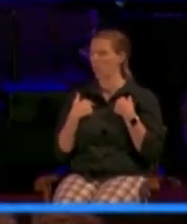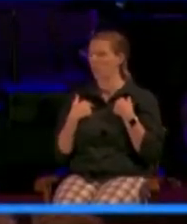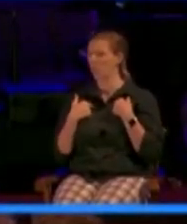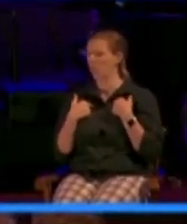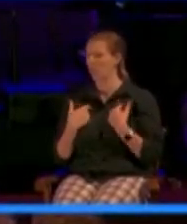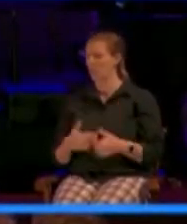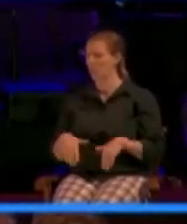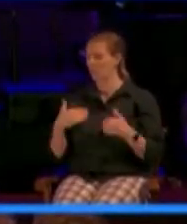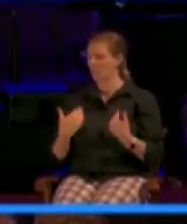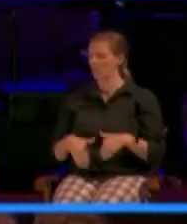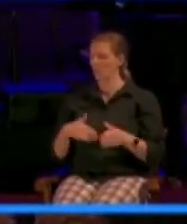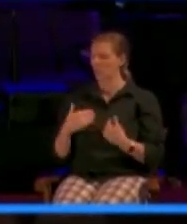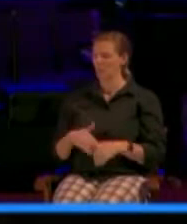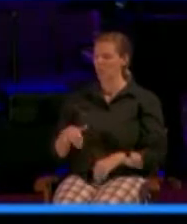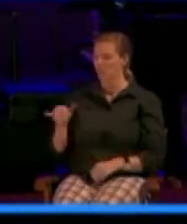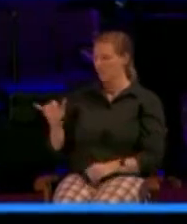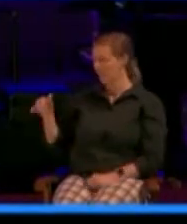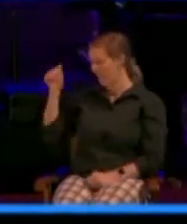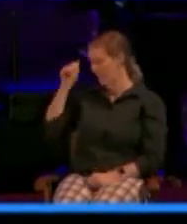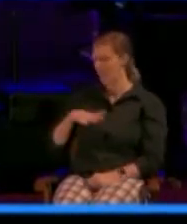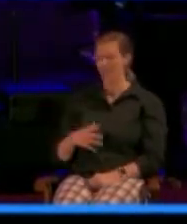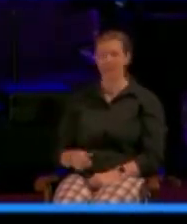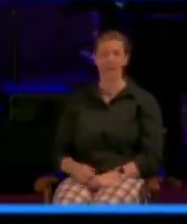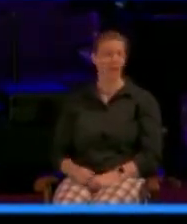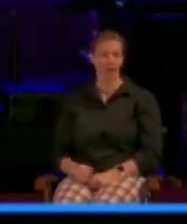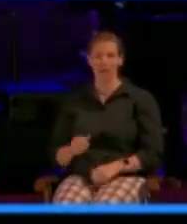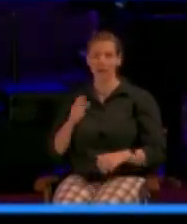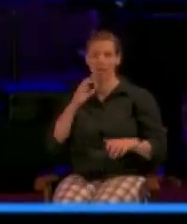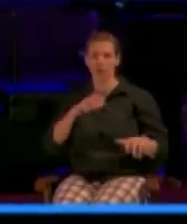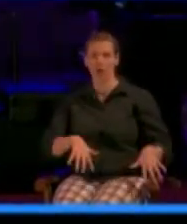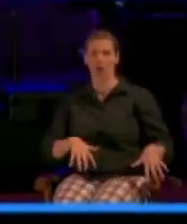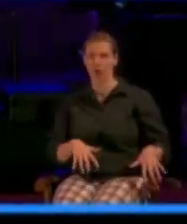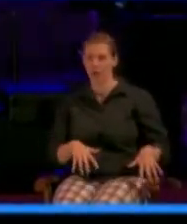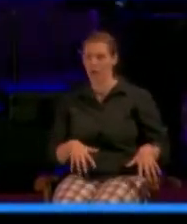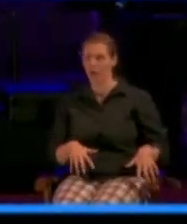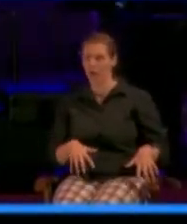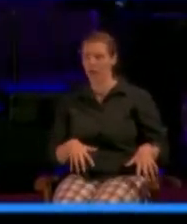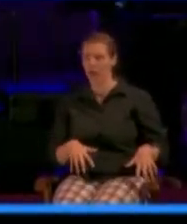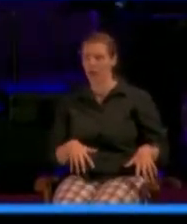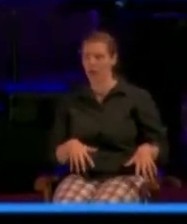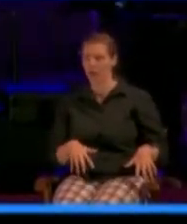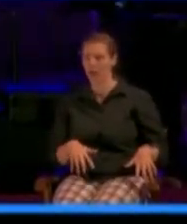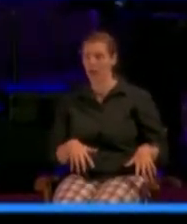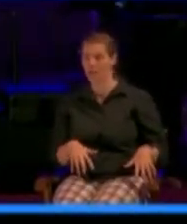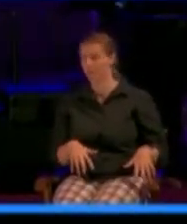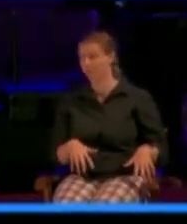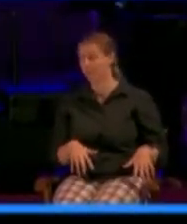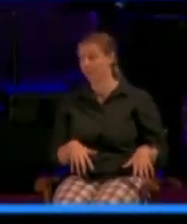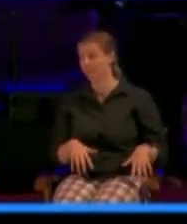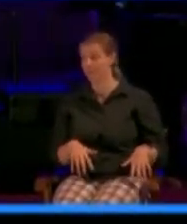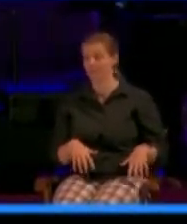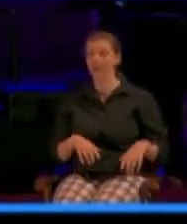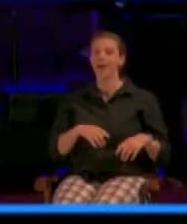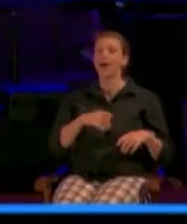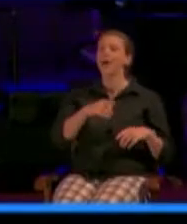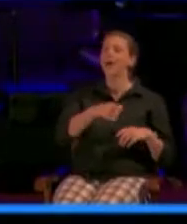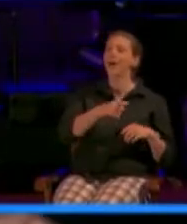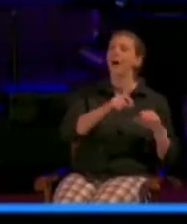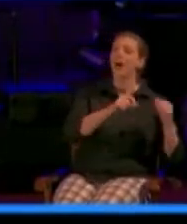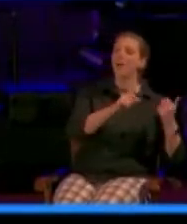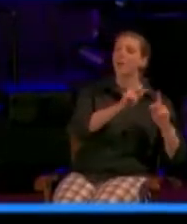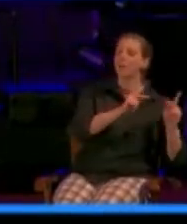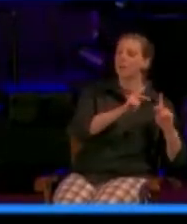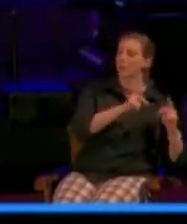stunned this man who was asking the question. But can I tell you something else? It stunned the disciples too. They talk